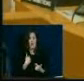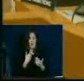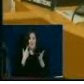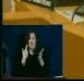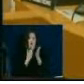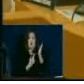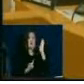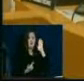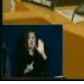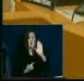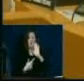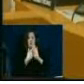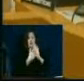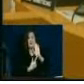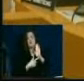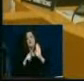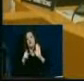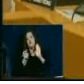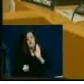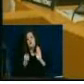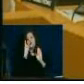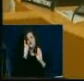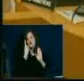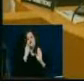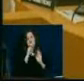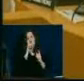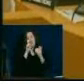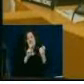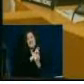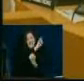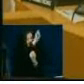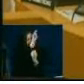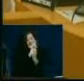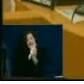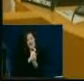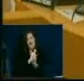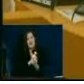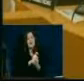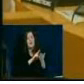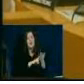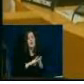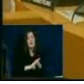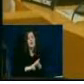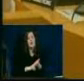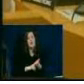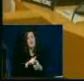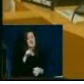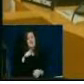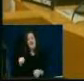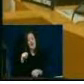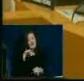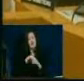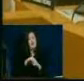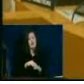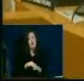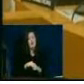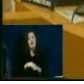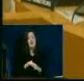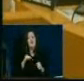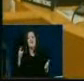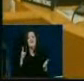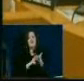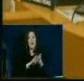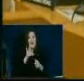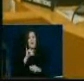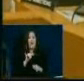you, and I want this commission to understand, is the exact contract that they voted on and that was signed